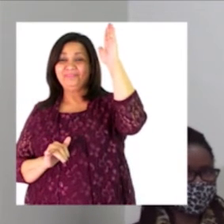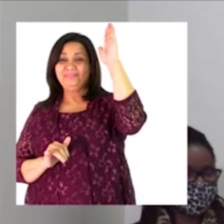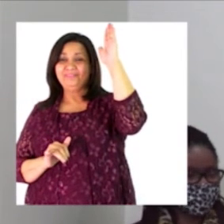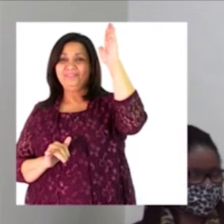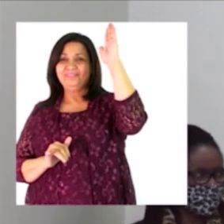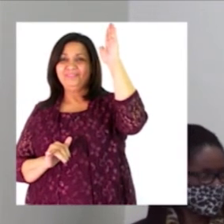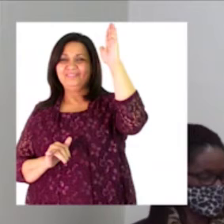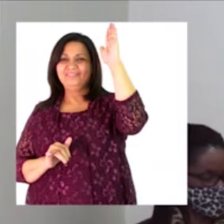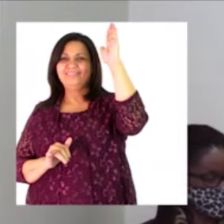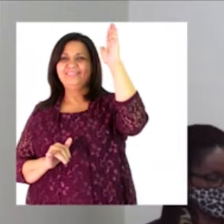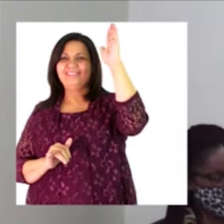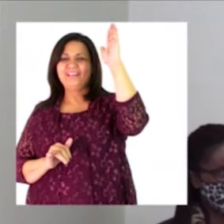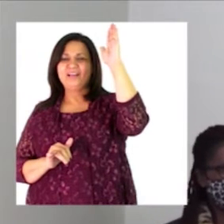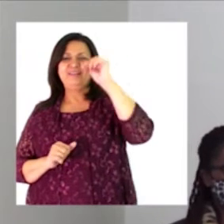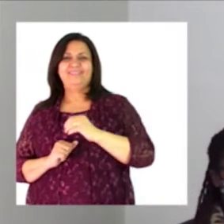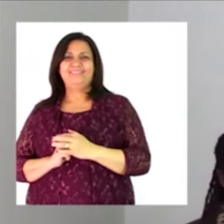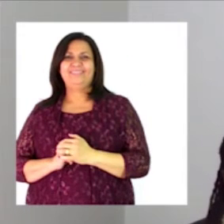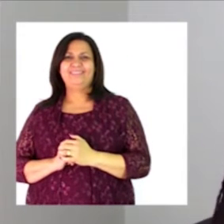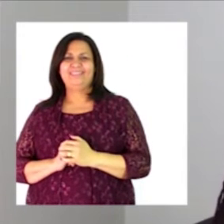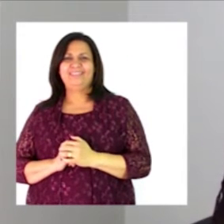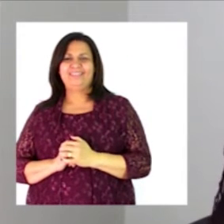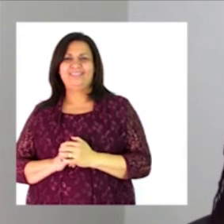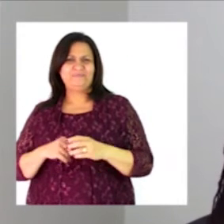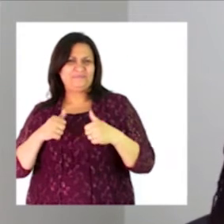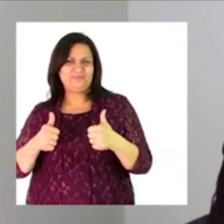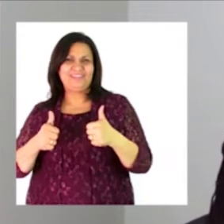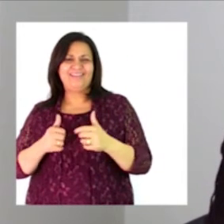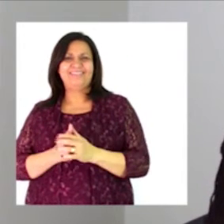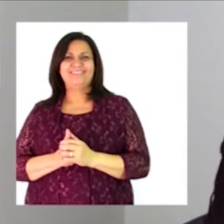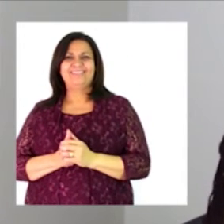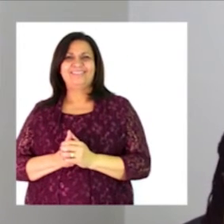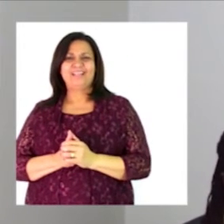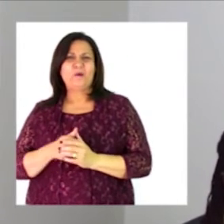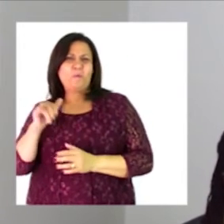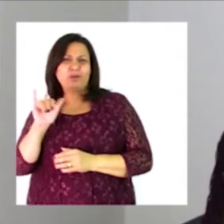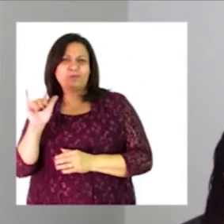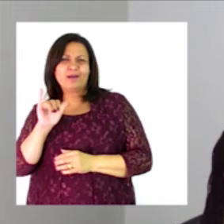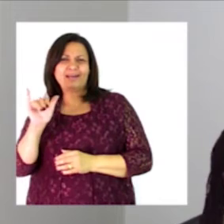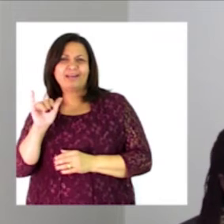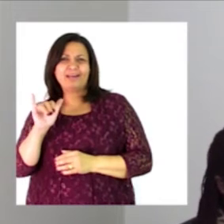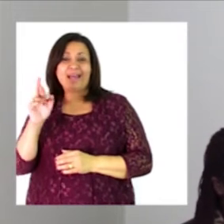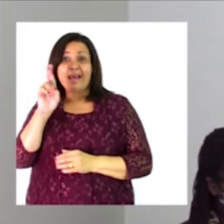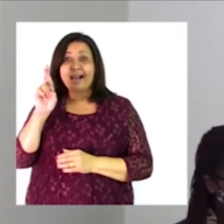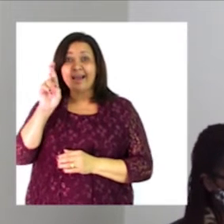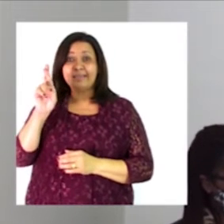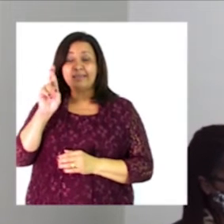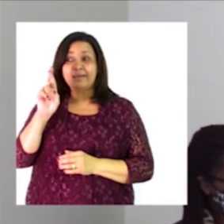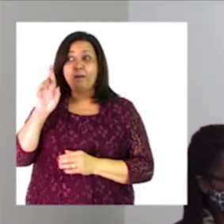Your left hand? Good. Well done. And now, which one is your right